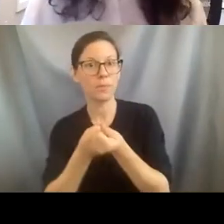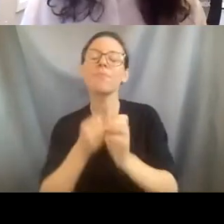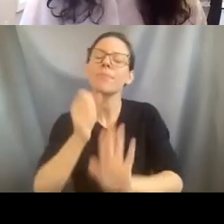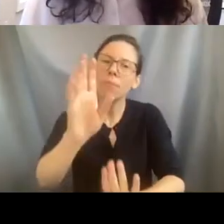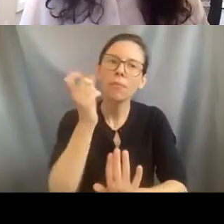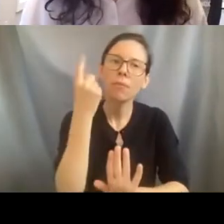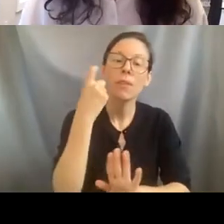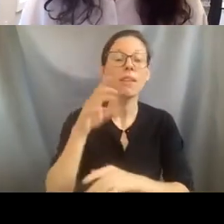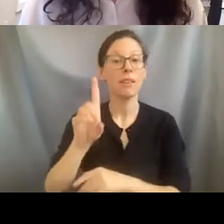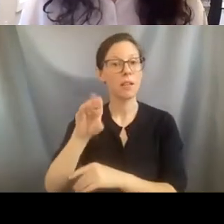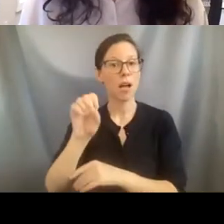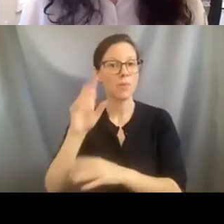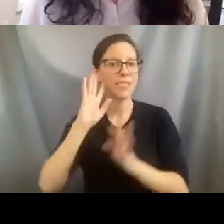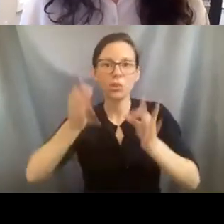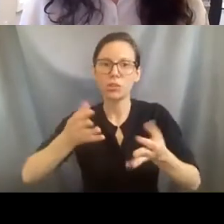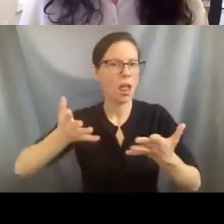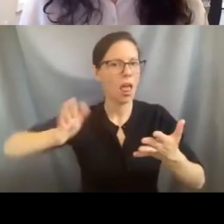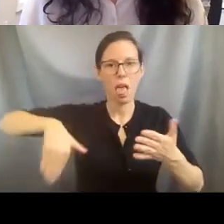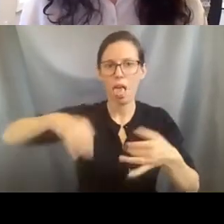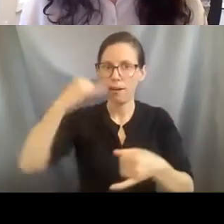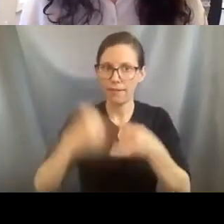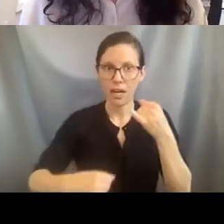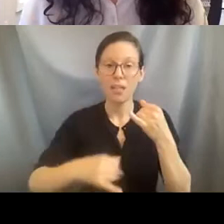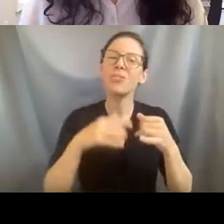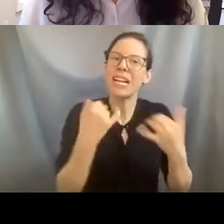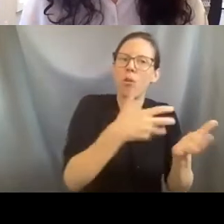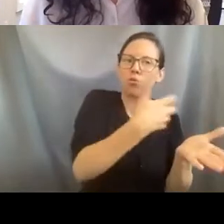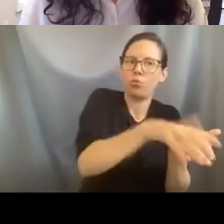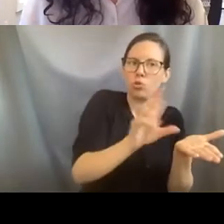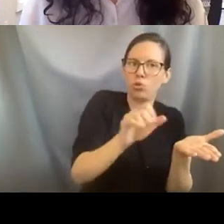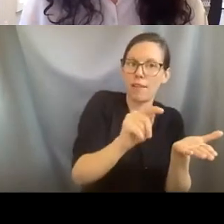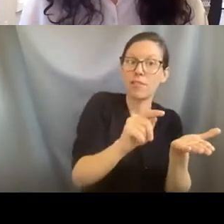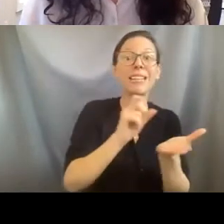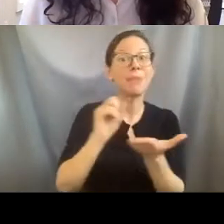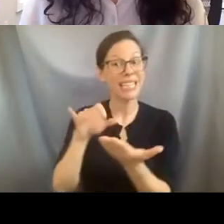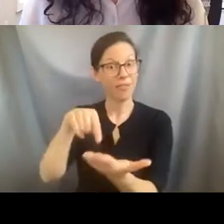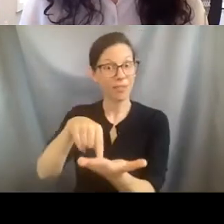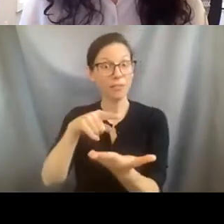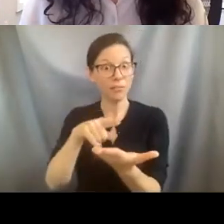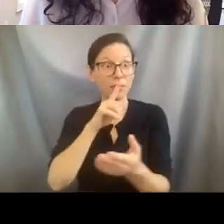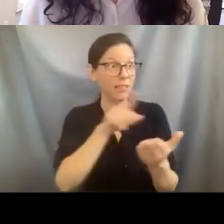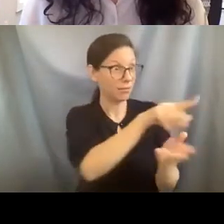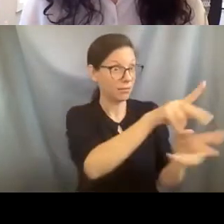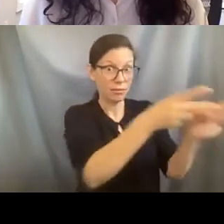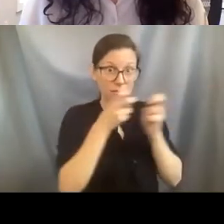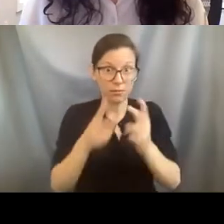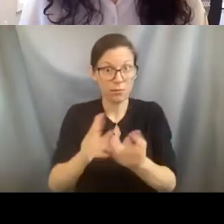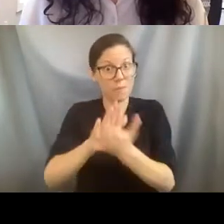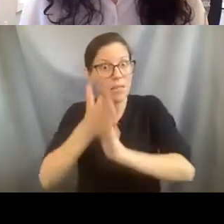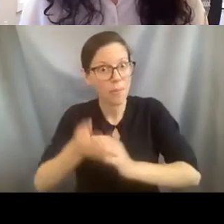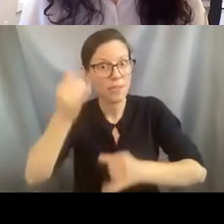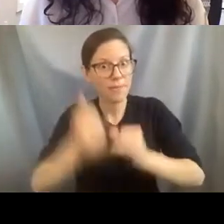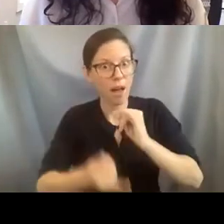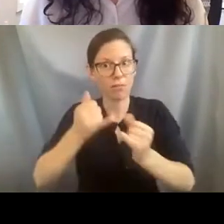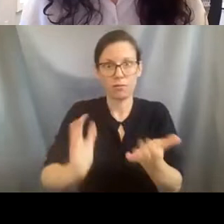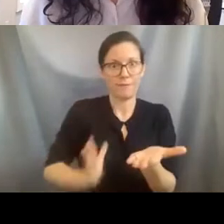of the Dobbs decision. And if this is the final word on Roe, then we must be ready. Here